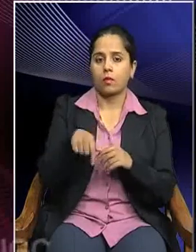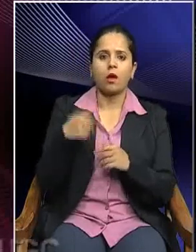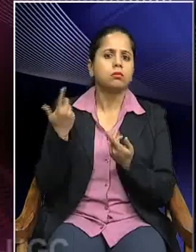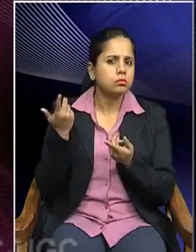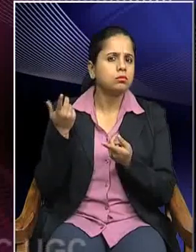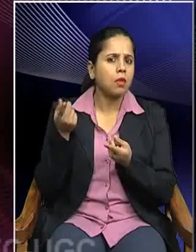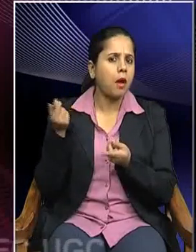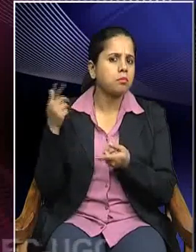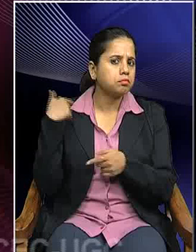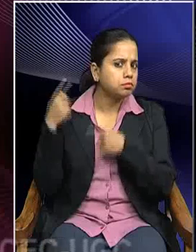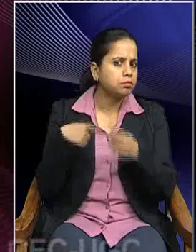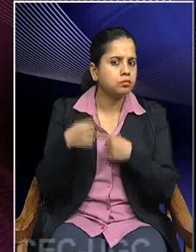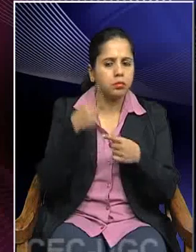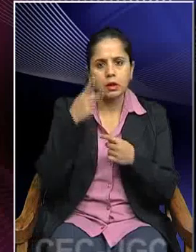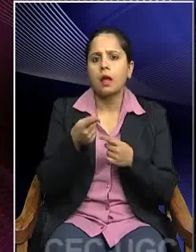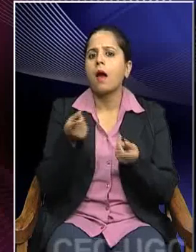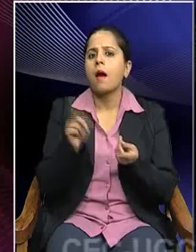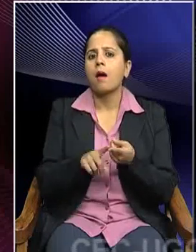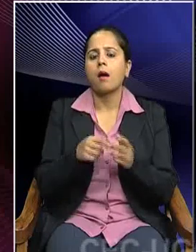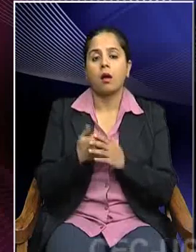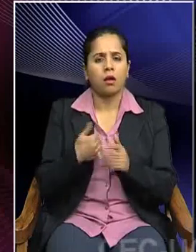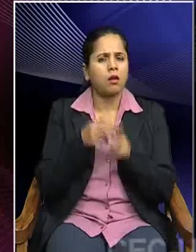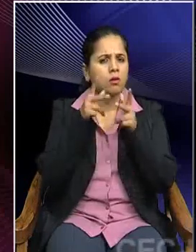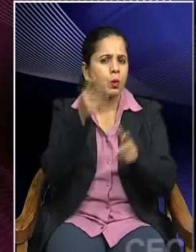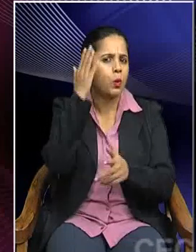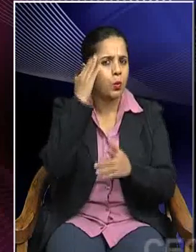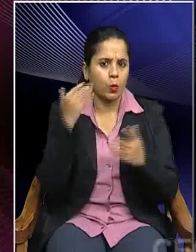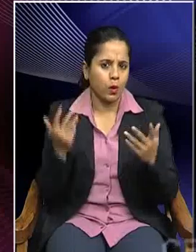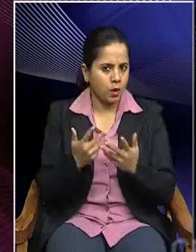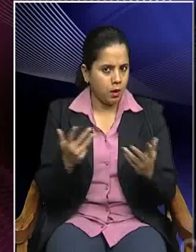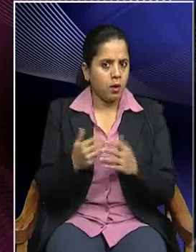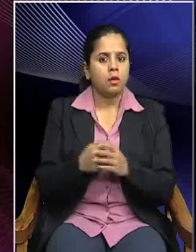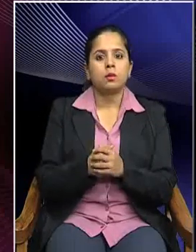happening, and why I'm telling you all this is because